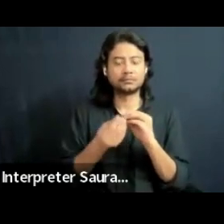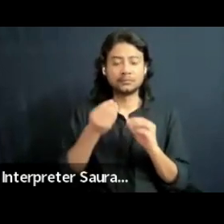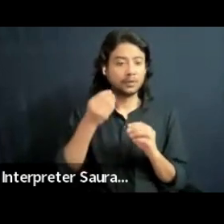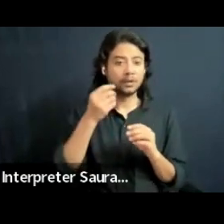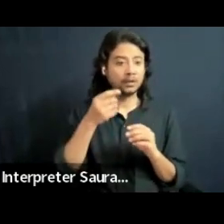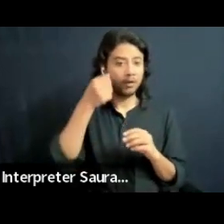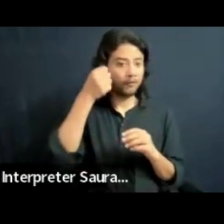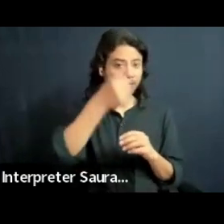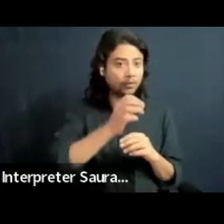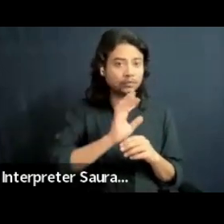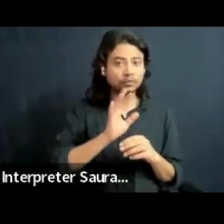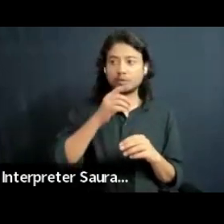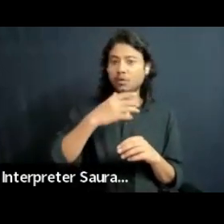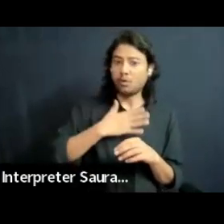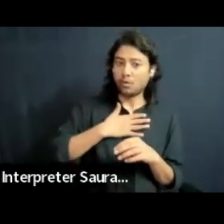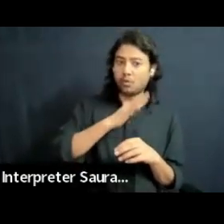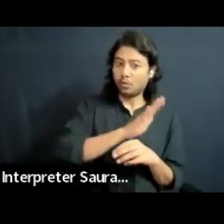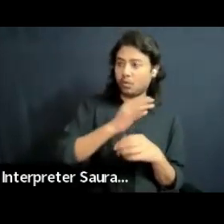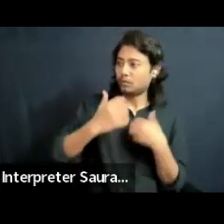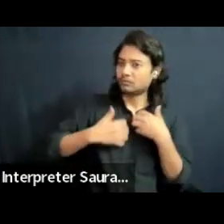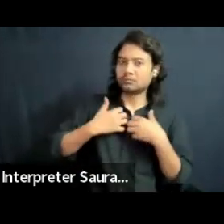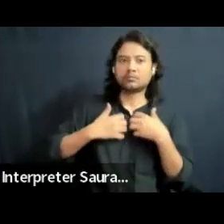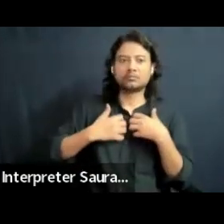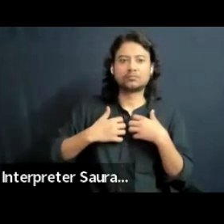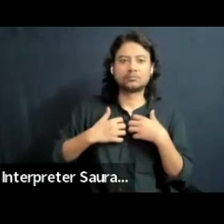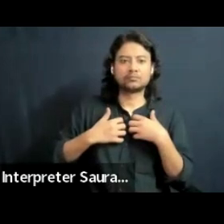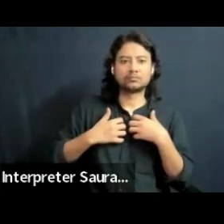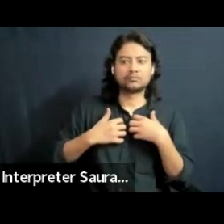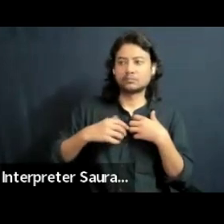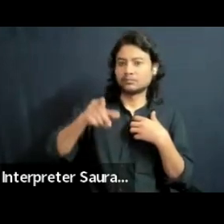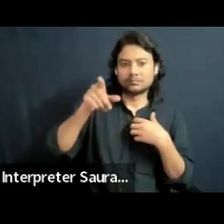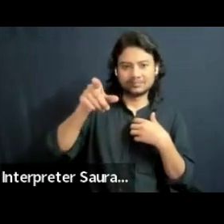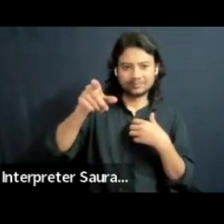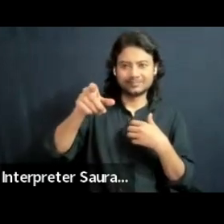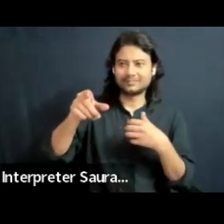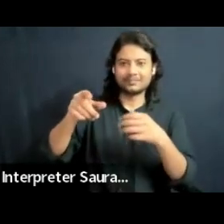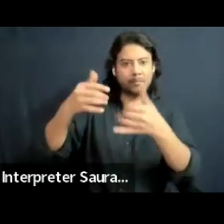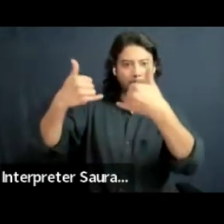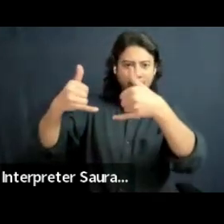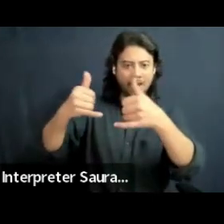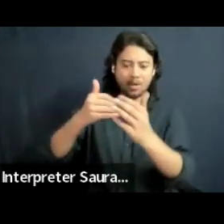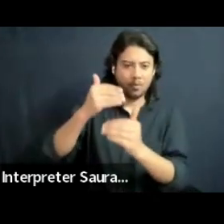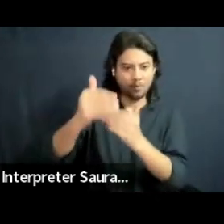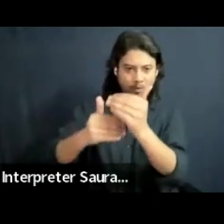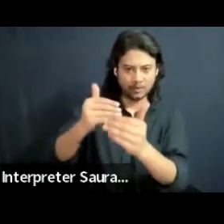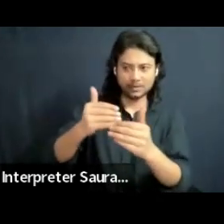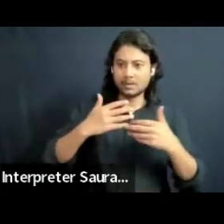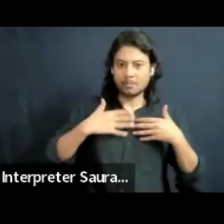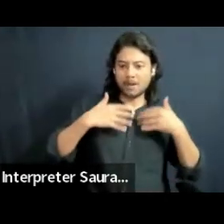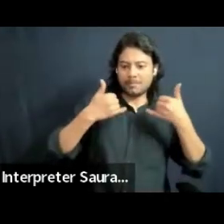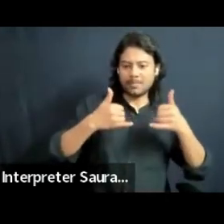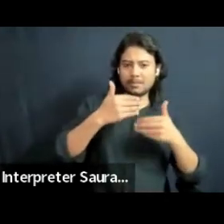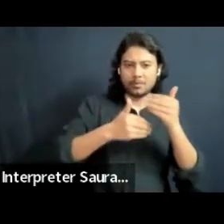don't have to be like other children. I don't have to play the game in the same way that the others do it. But my